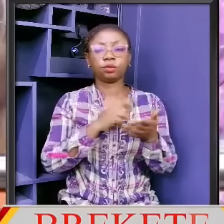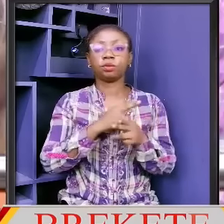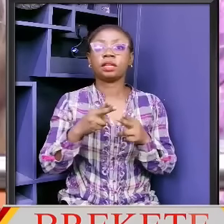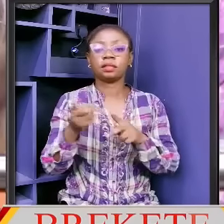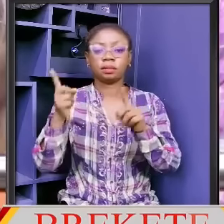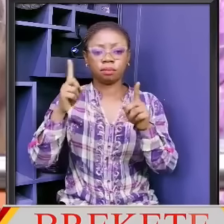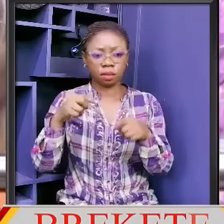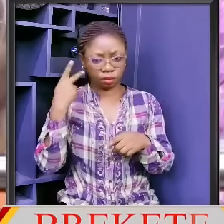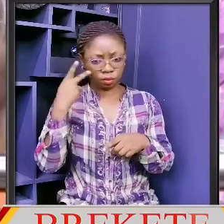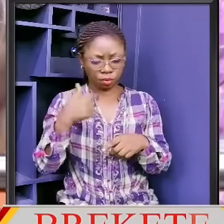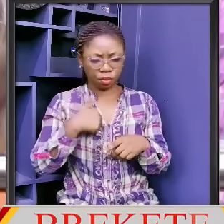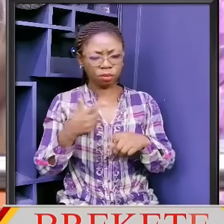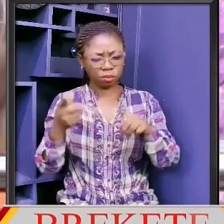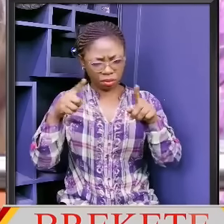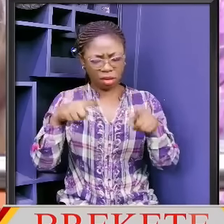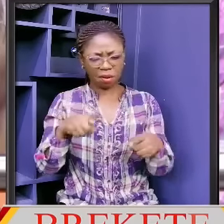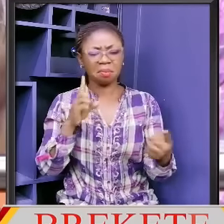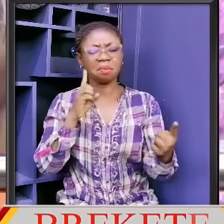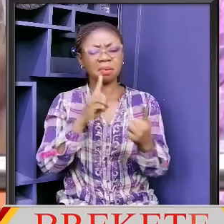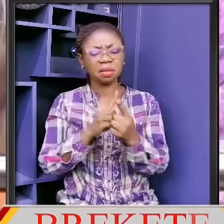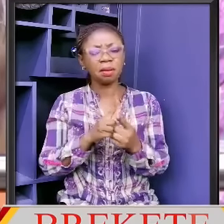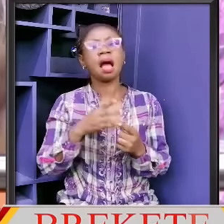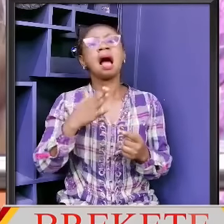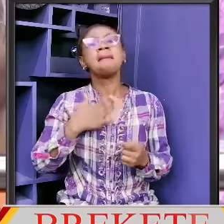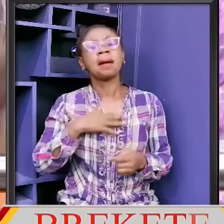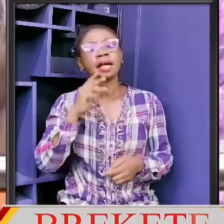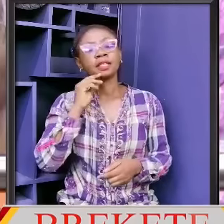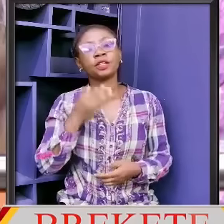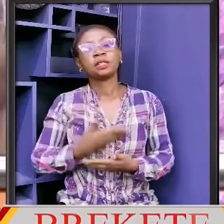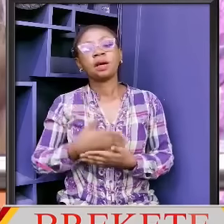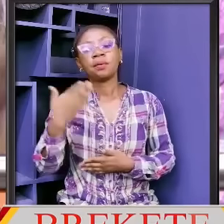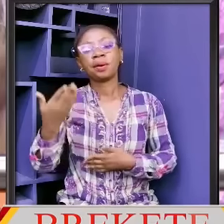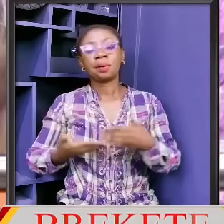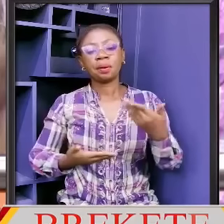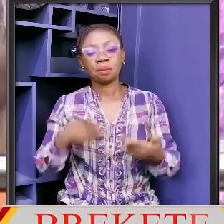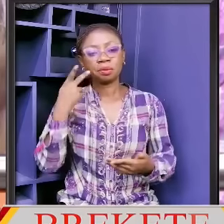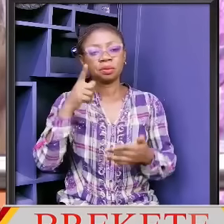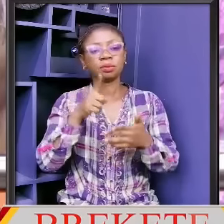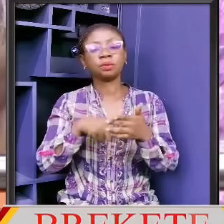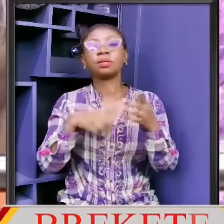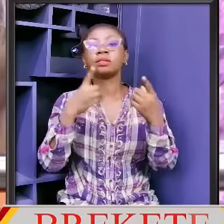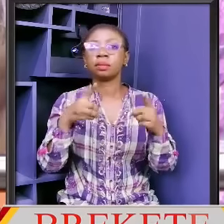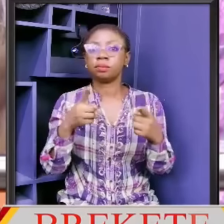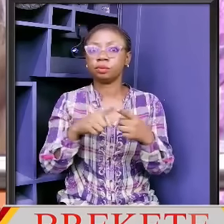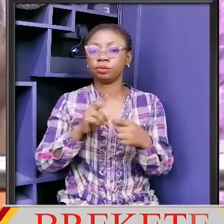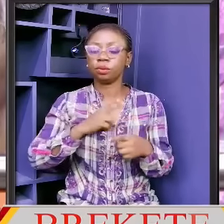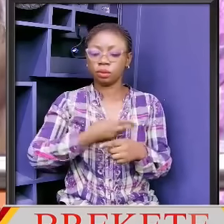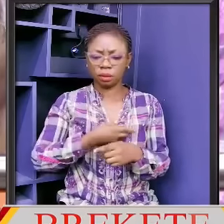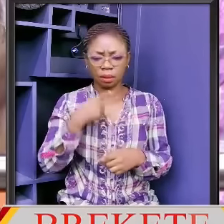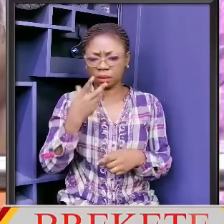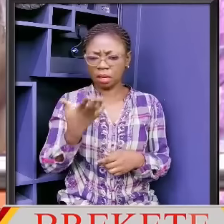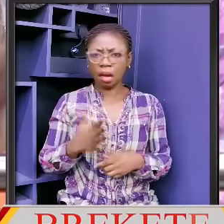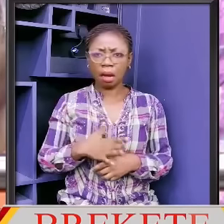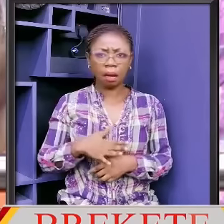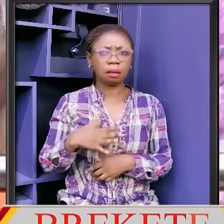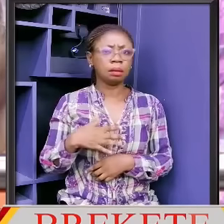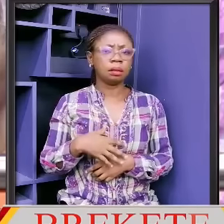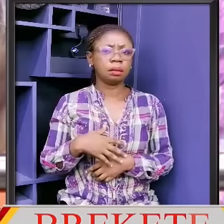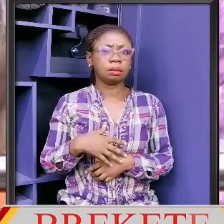Yes. He said, my daughter. Welcome. You see the kadara where happened to us. I say, come, Baba. This one no be